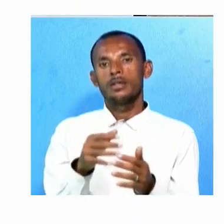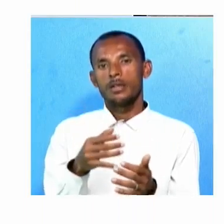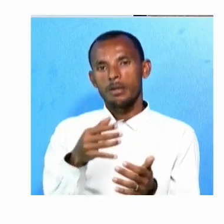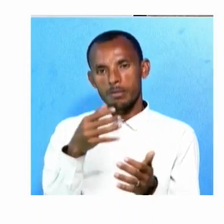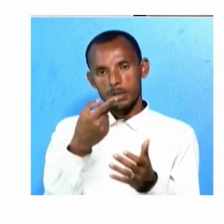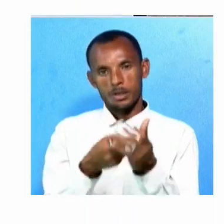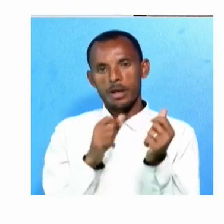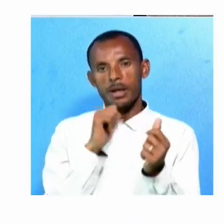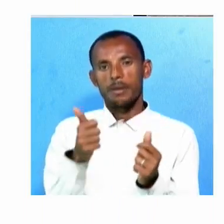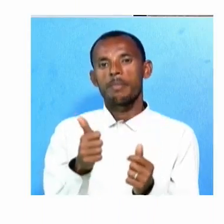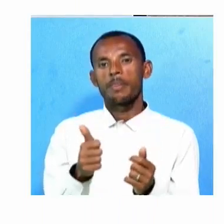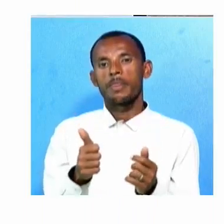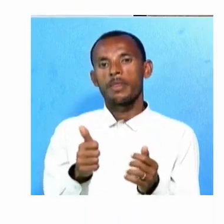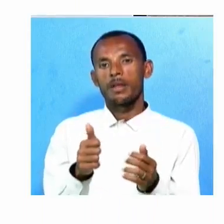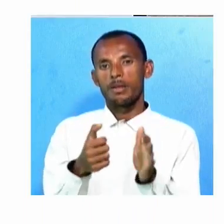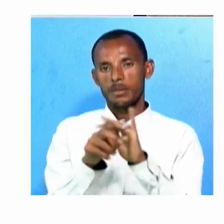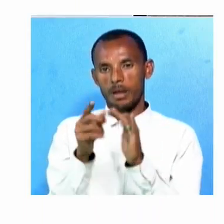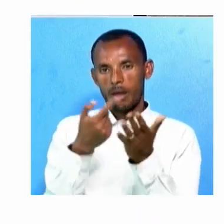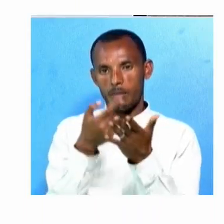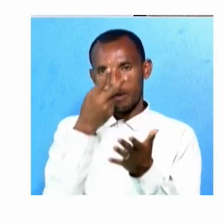For example, if you take this one,